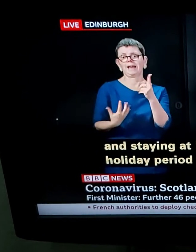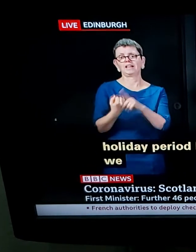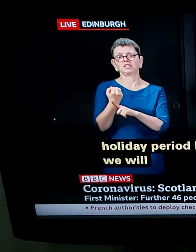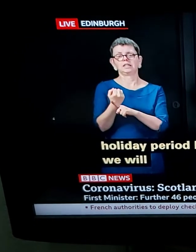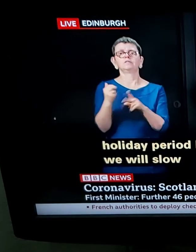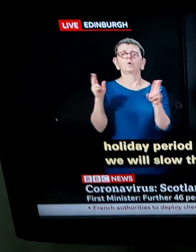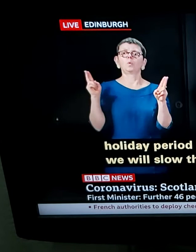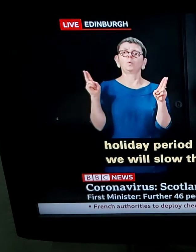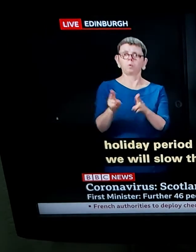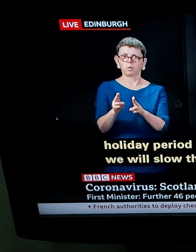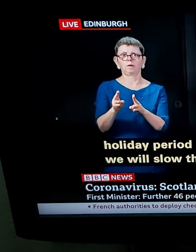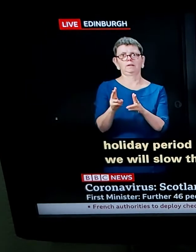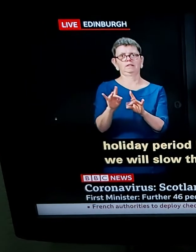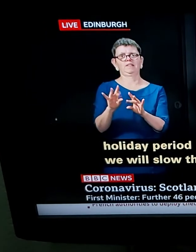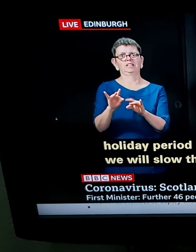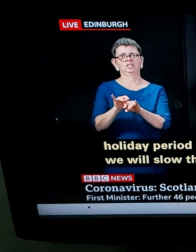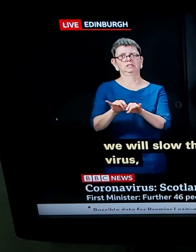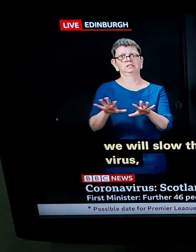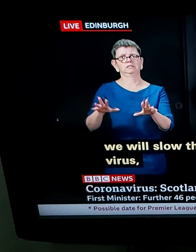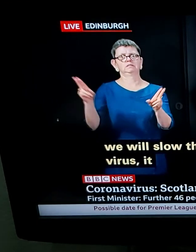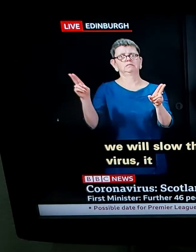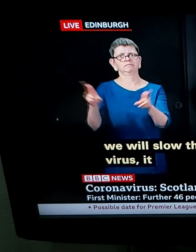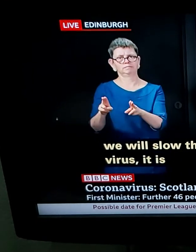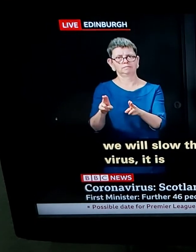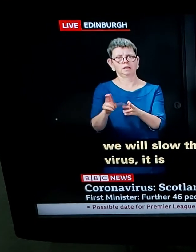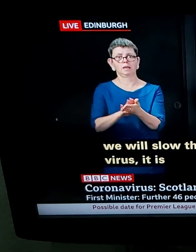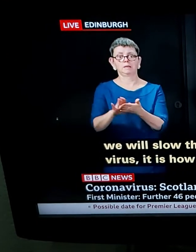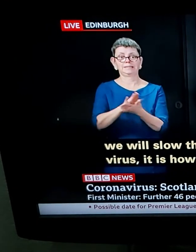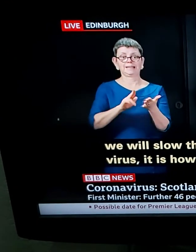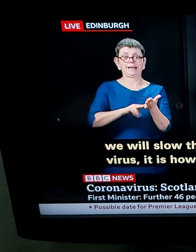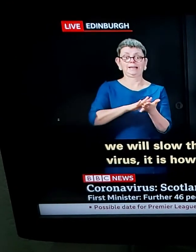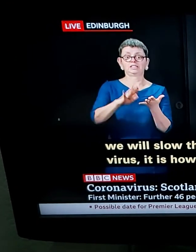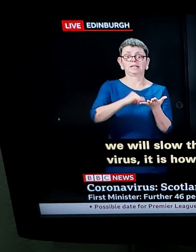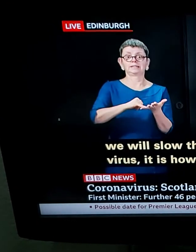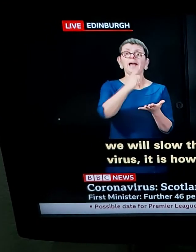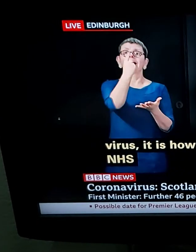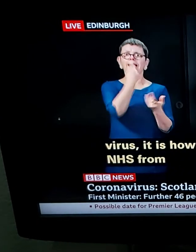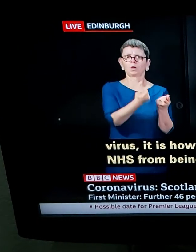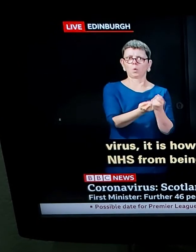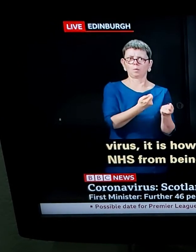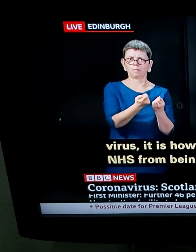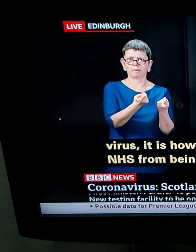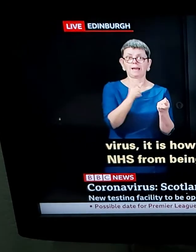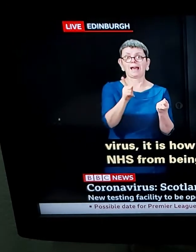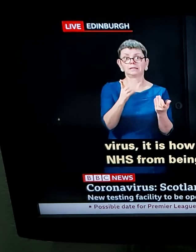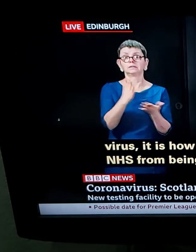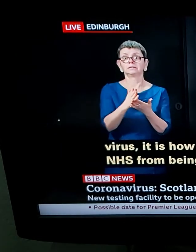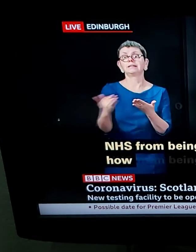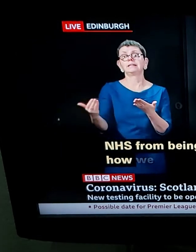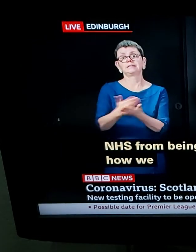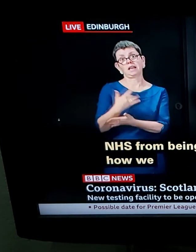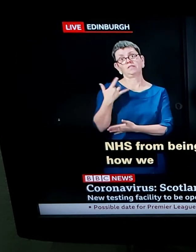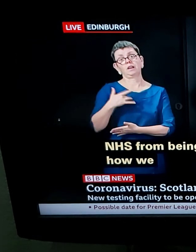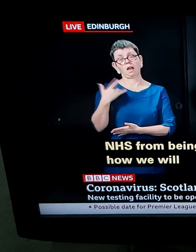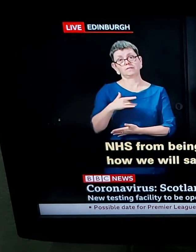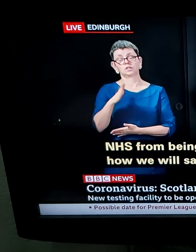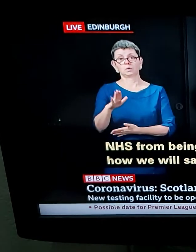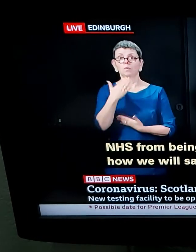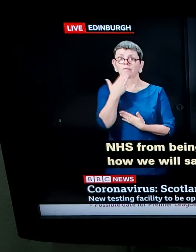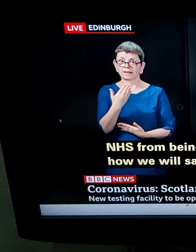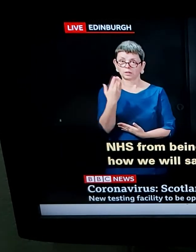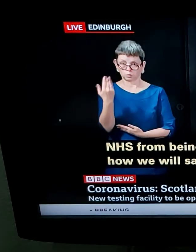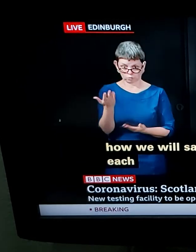is how we will protect our NHS from being overwhelmed, and it is how we will save lives. So thank you to each and every one of